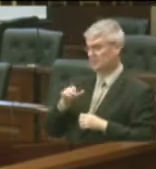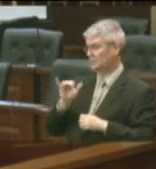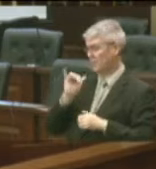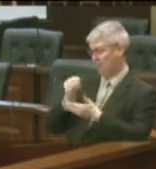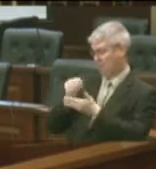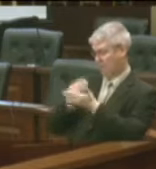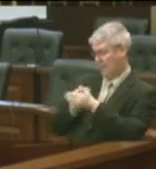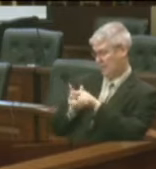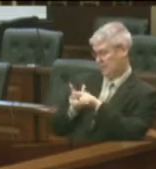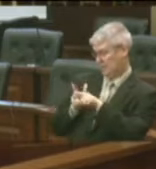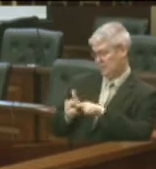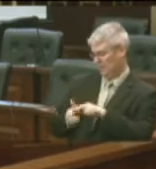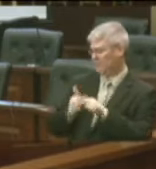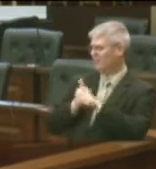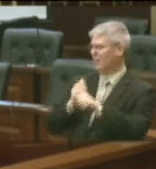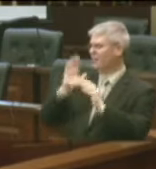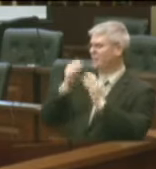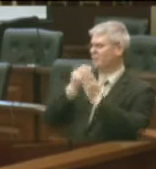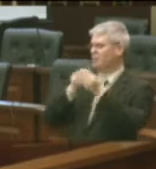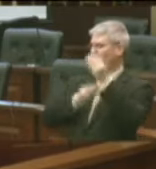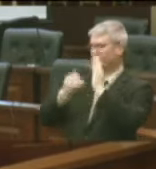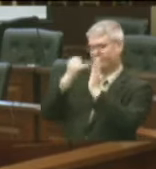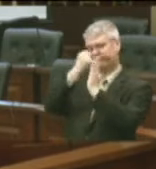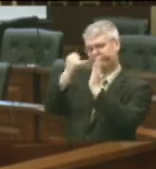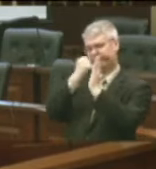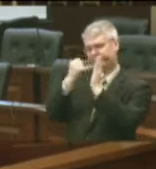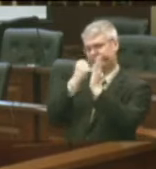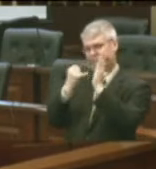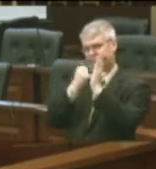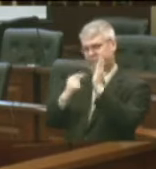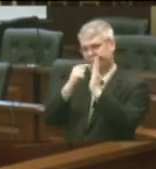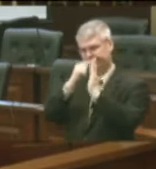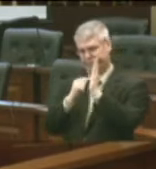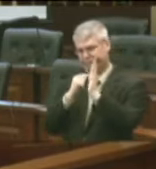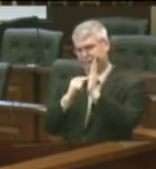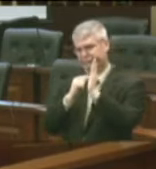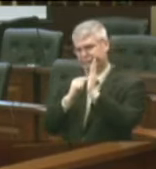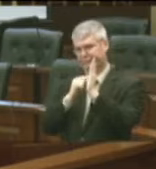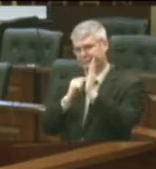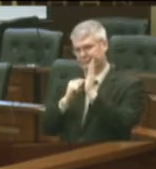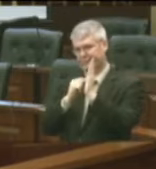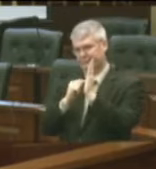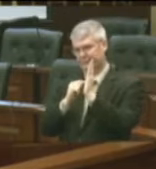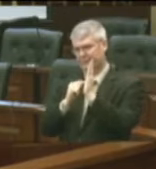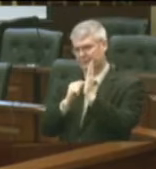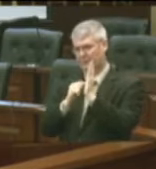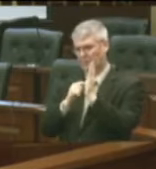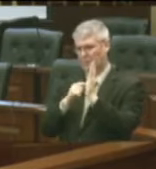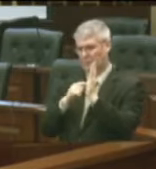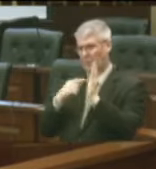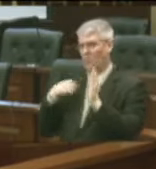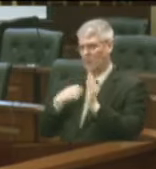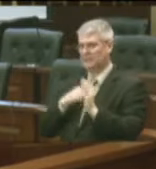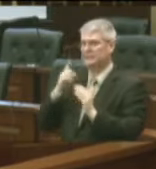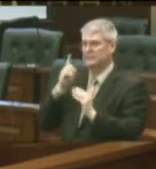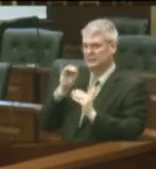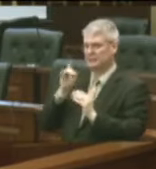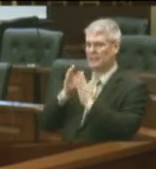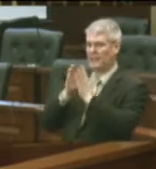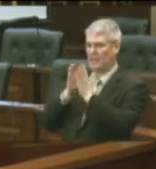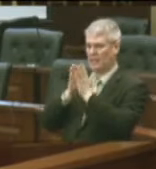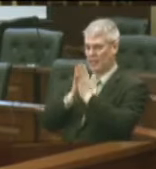we asked for the career ladder to be unfrozen in my budget. So for this coming legislative